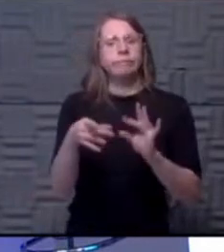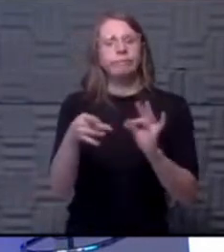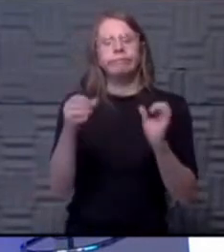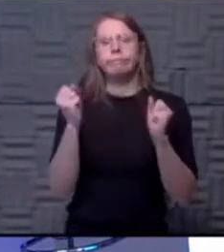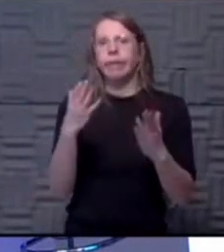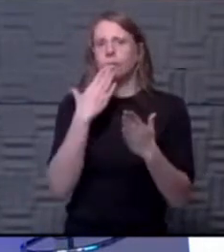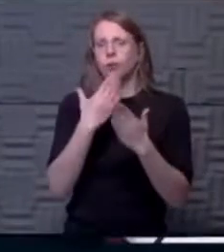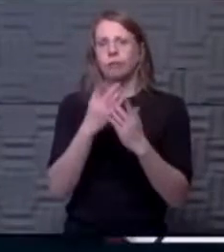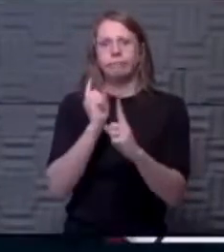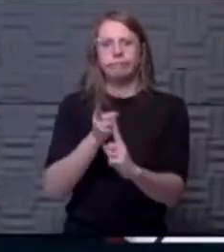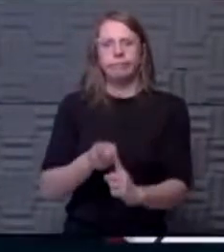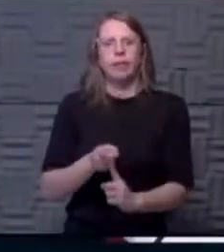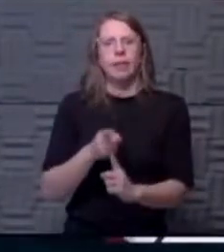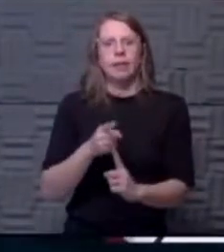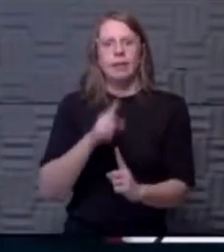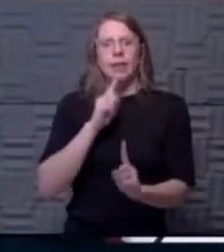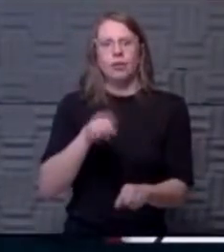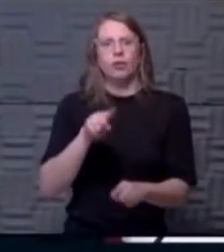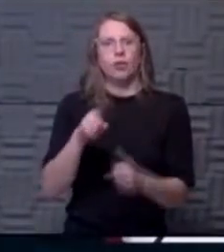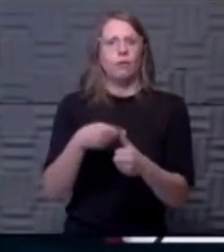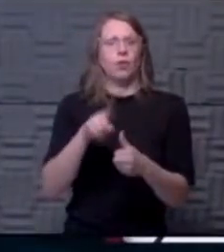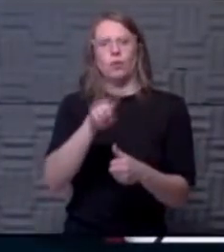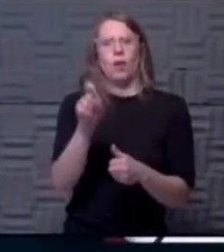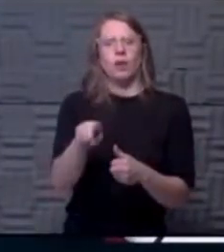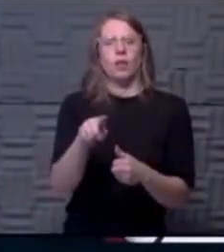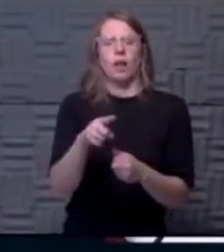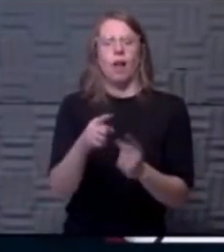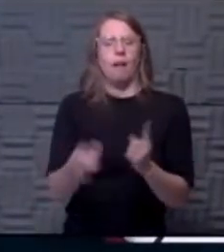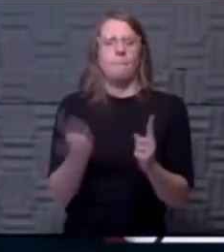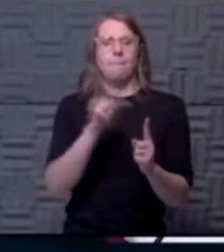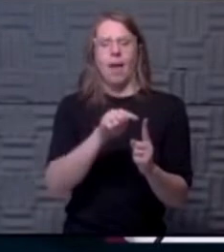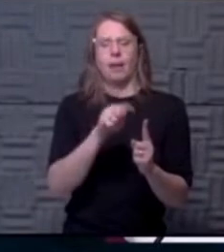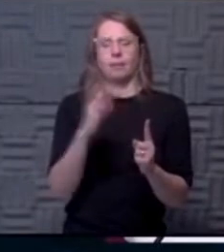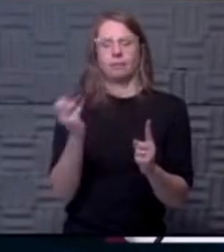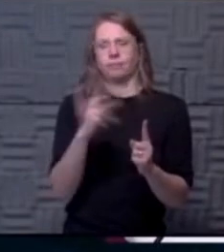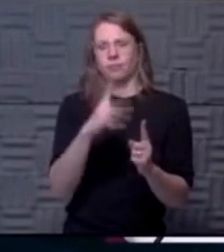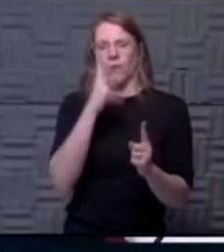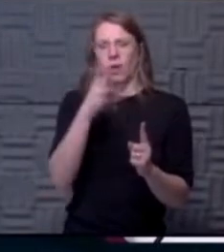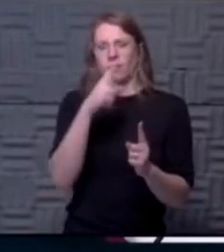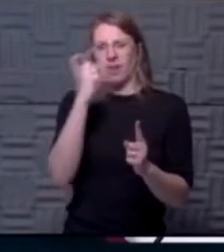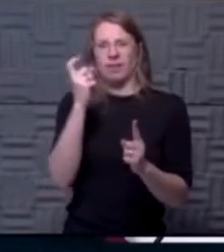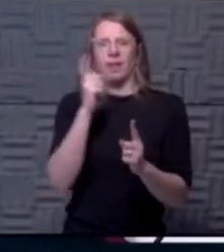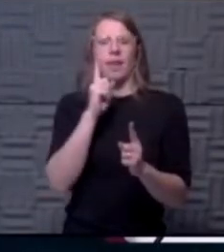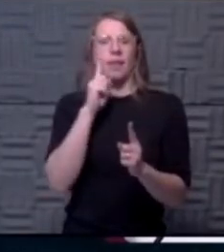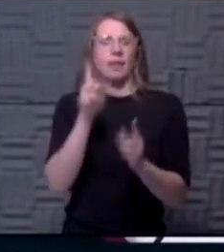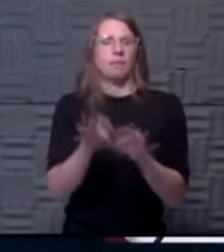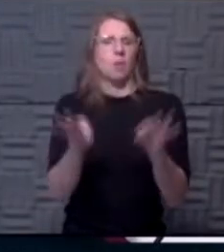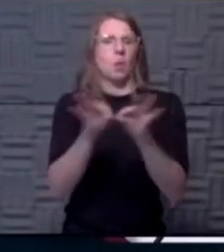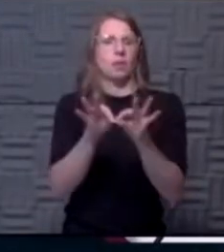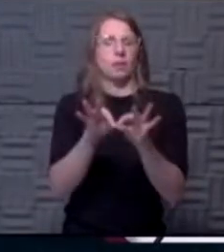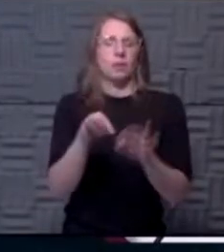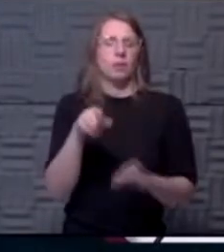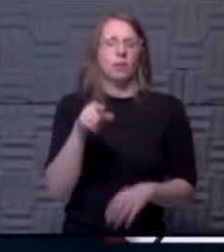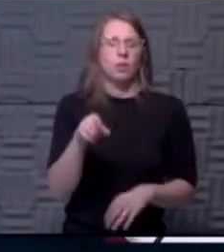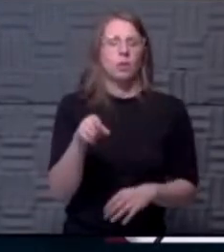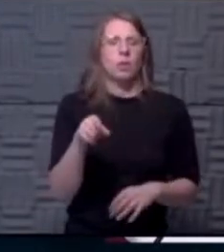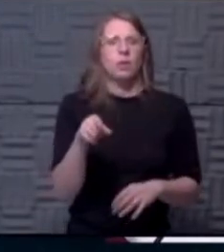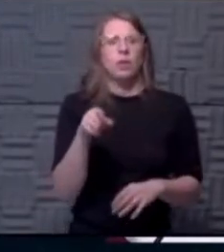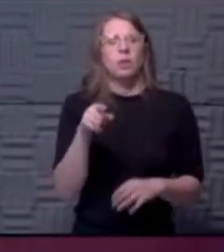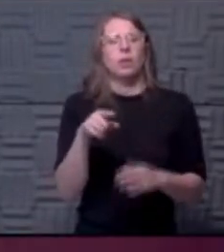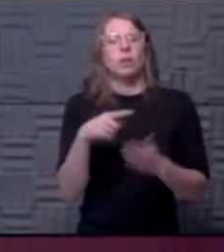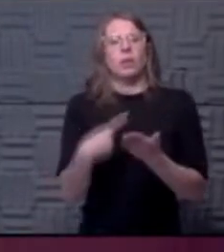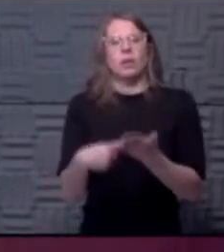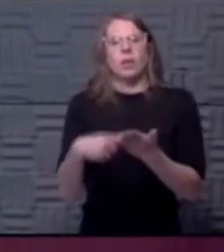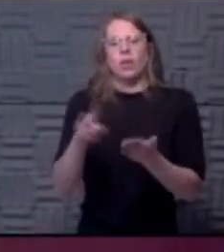points in that answer to the first question. I want to start, I'll come back to it just because I do think it's really important. You talked